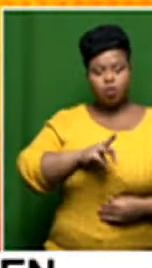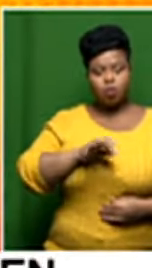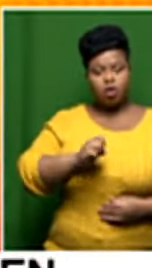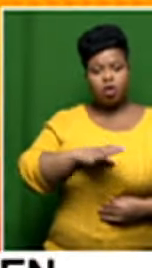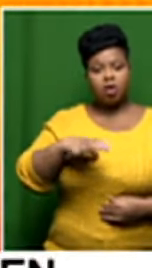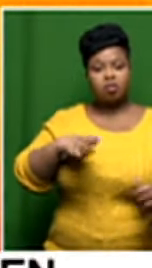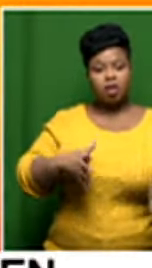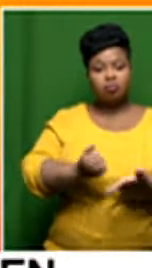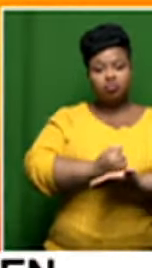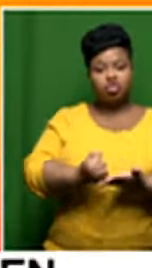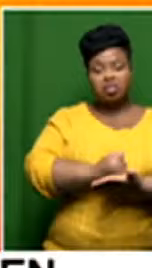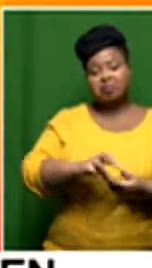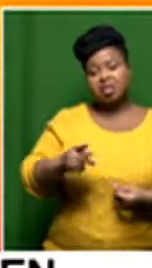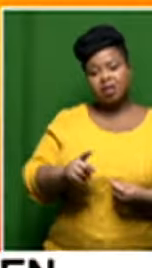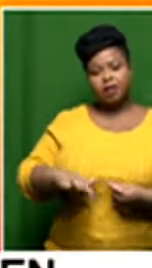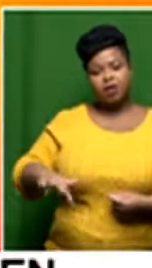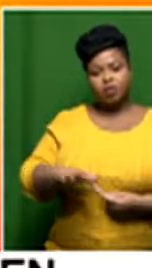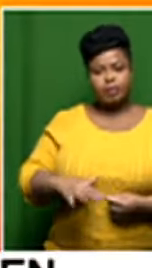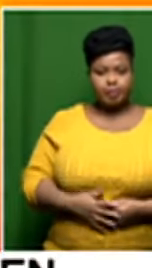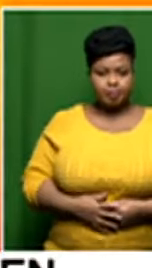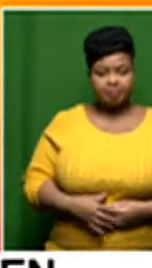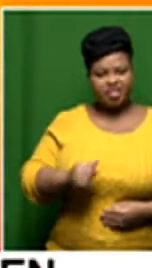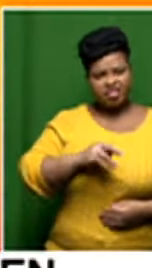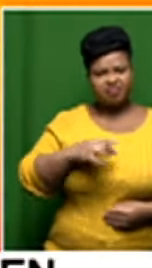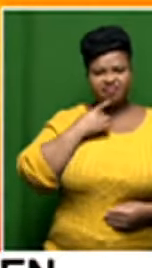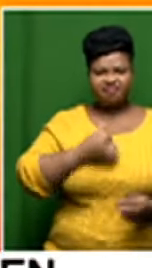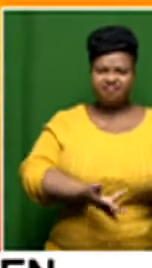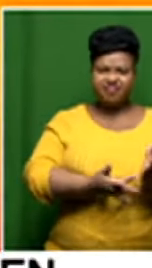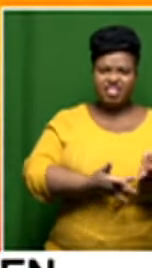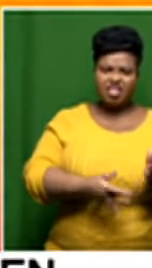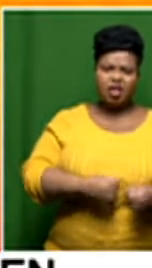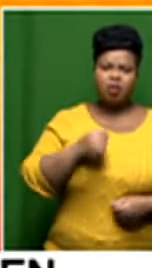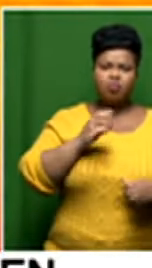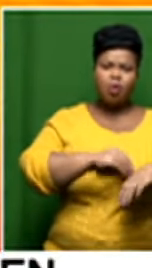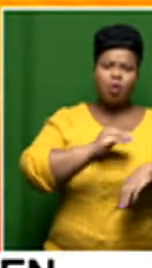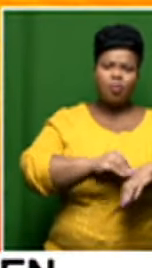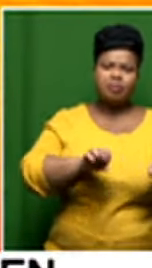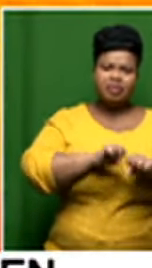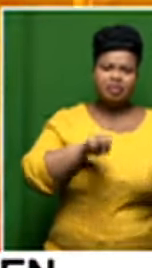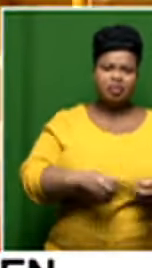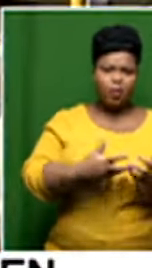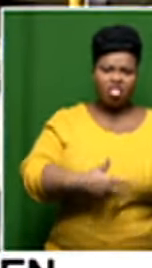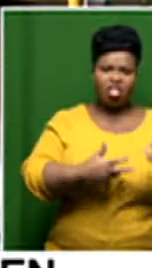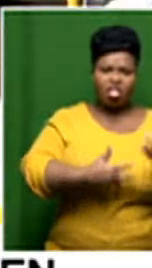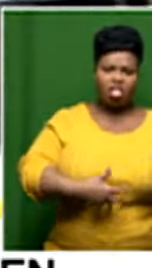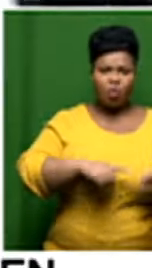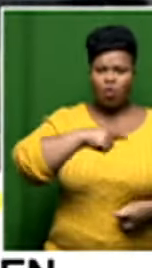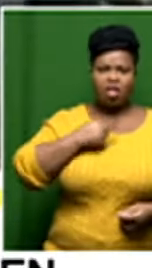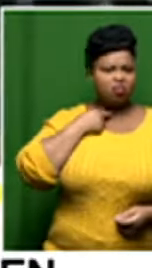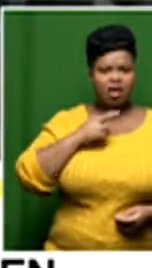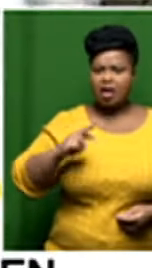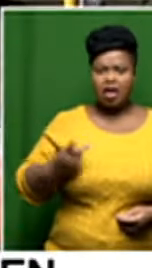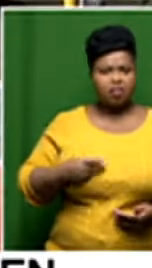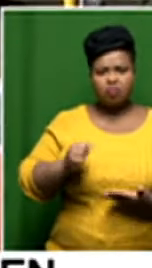ward councillor registration in some areas. Now, the ANC says technical glitches in the registration system prevented it from registering some